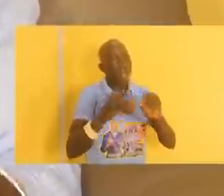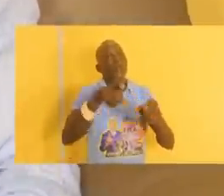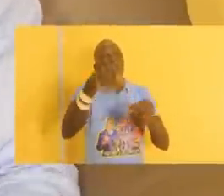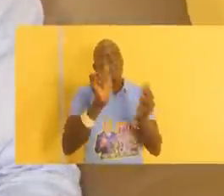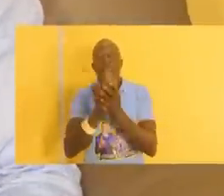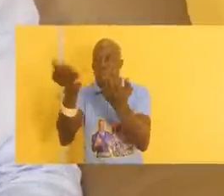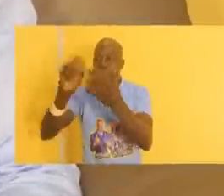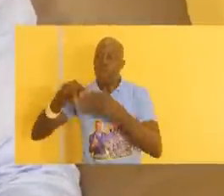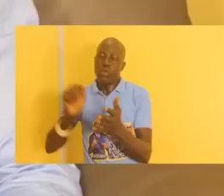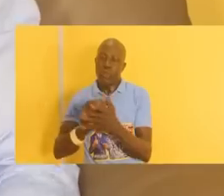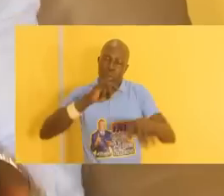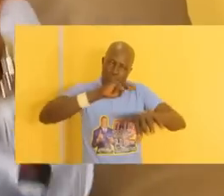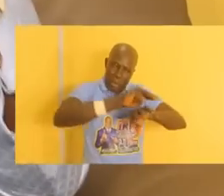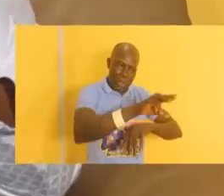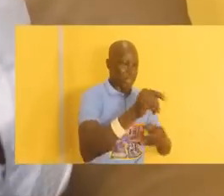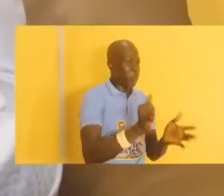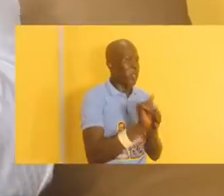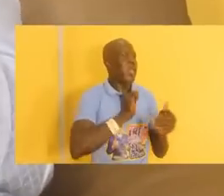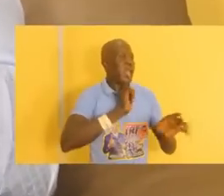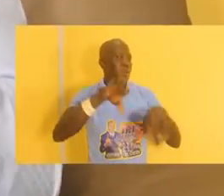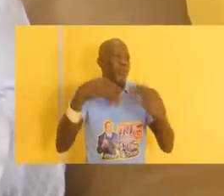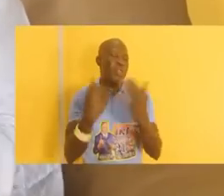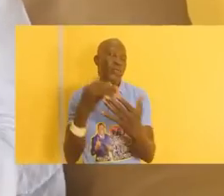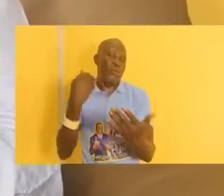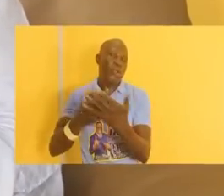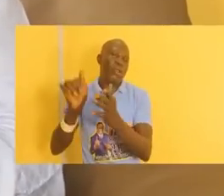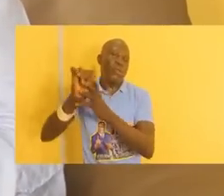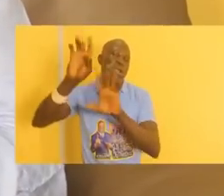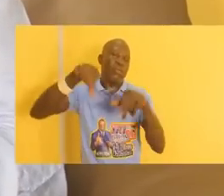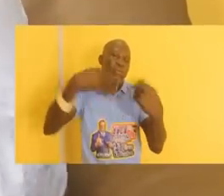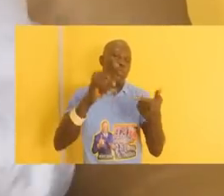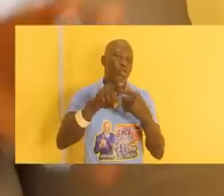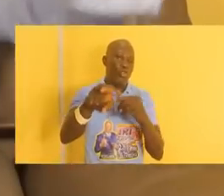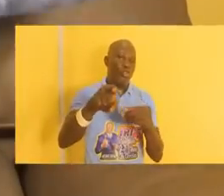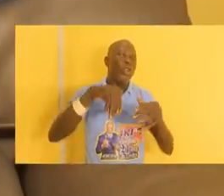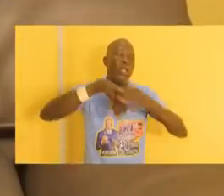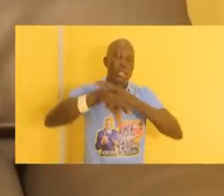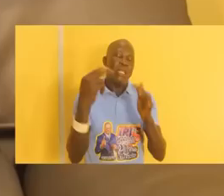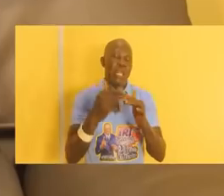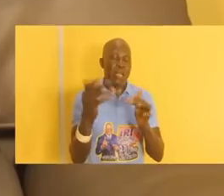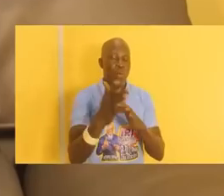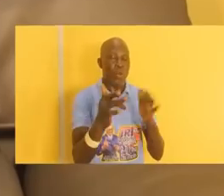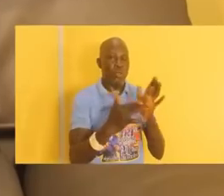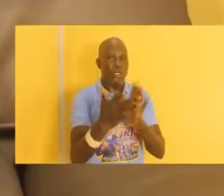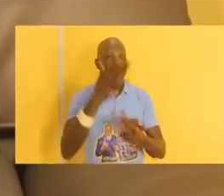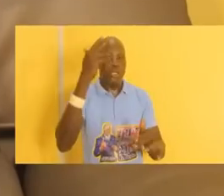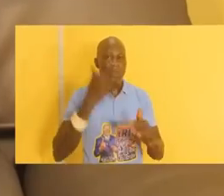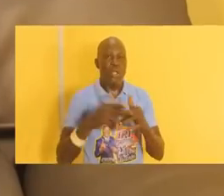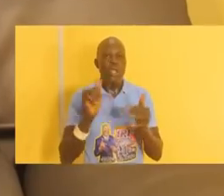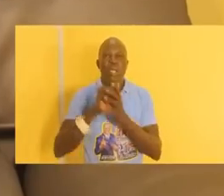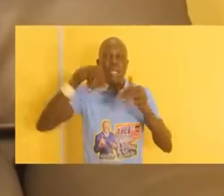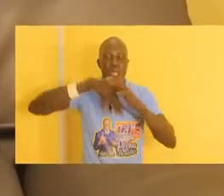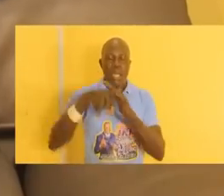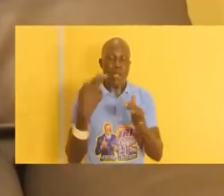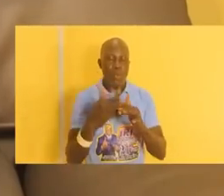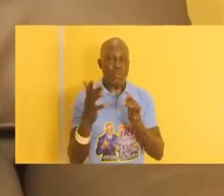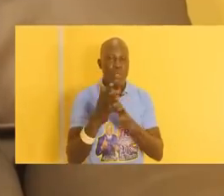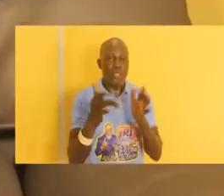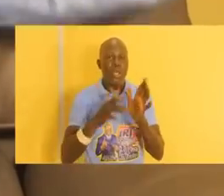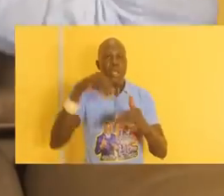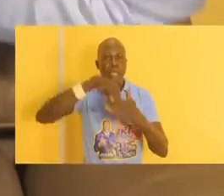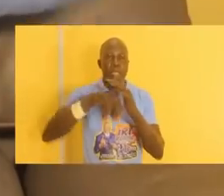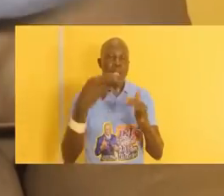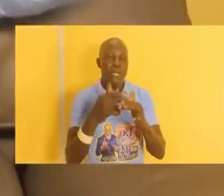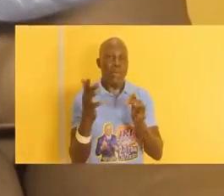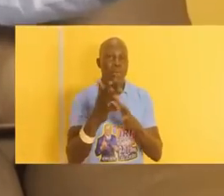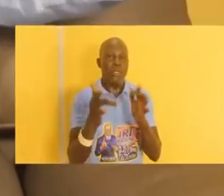to message me about this, I'll give you the account number. In the name of Jesus. In the name of